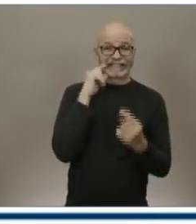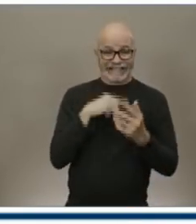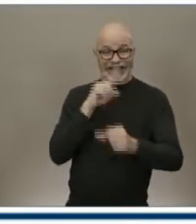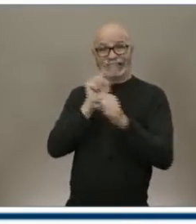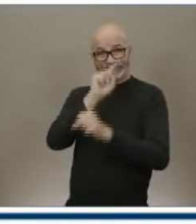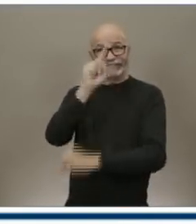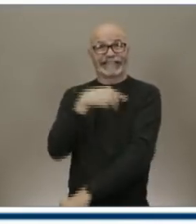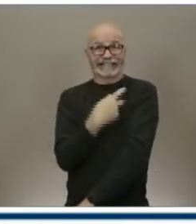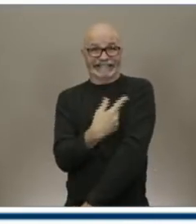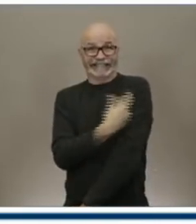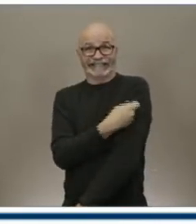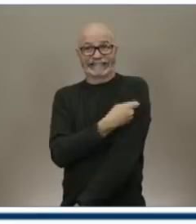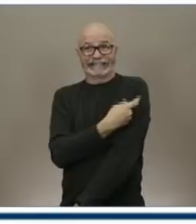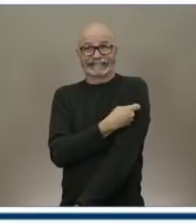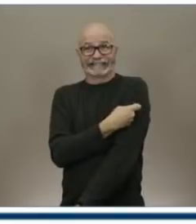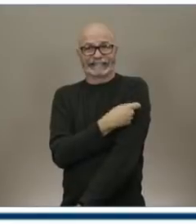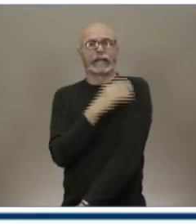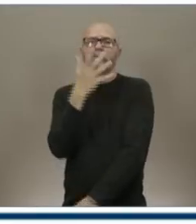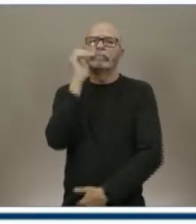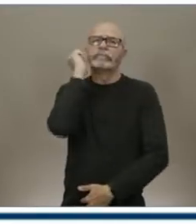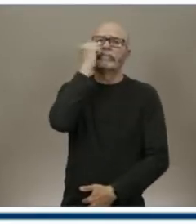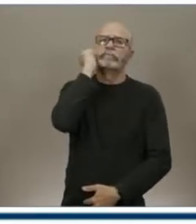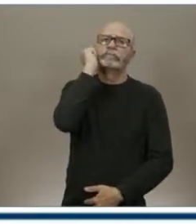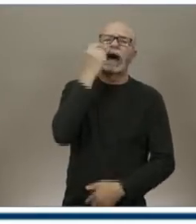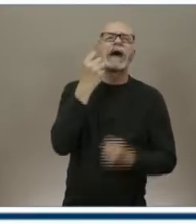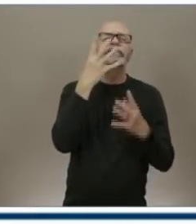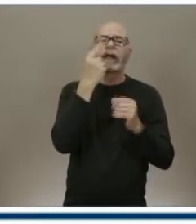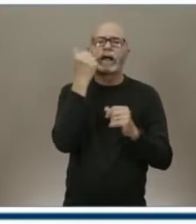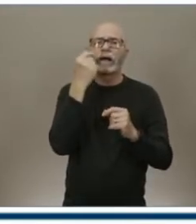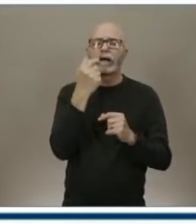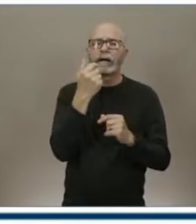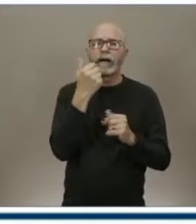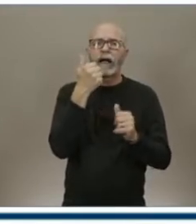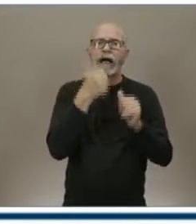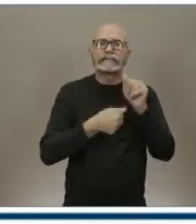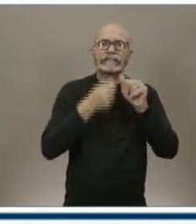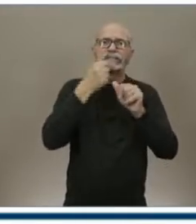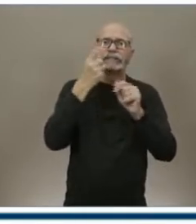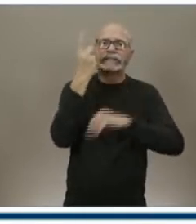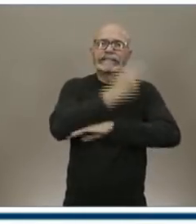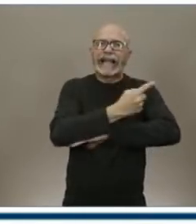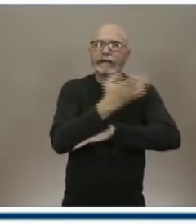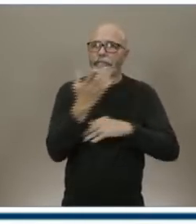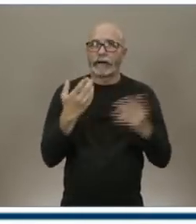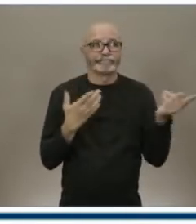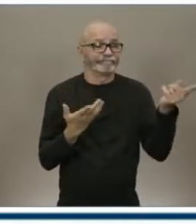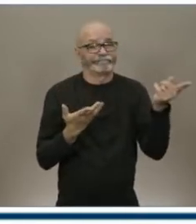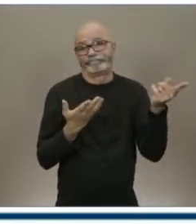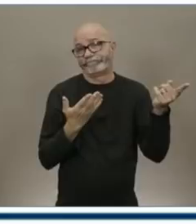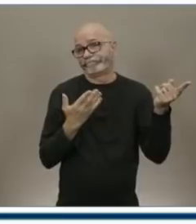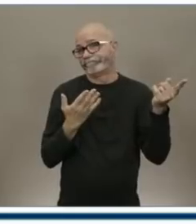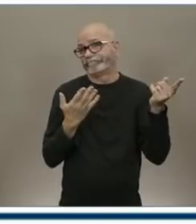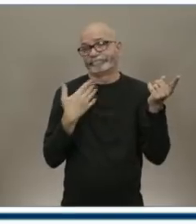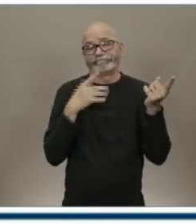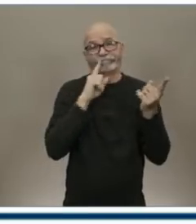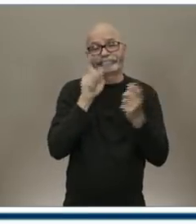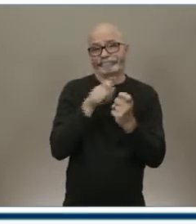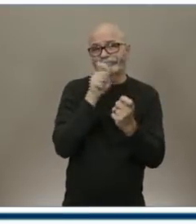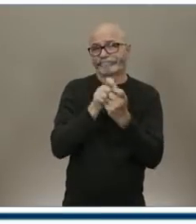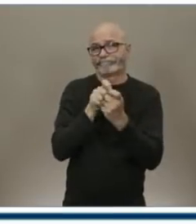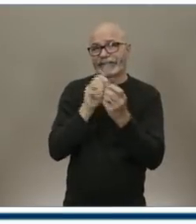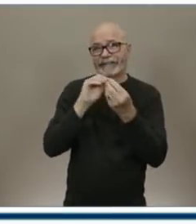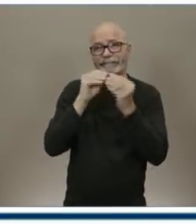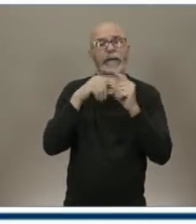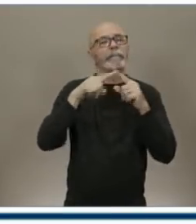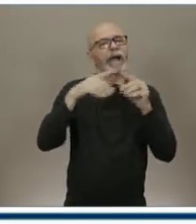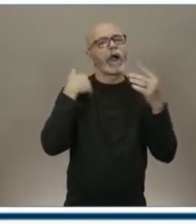I don't have that number in front of me. It's several hundred people. There's teams of people working on those kind of logistic details. We